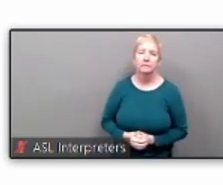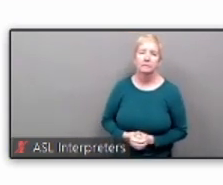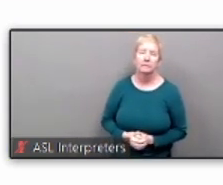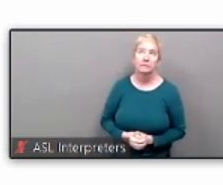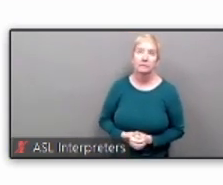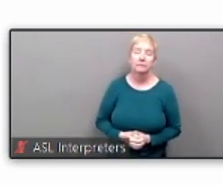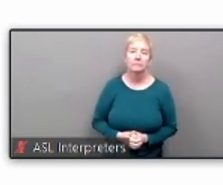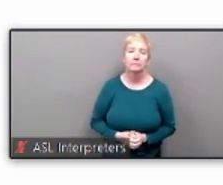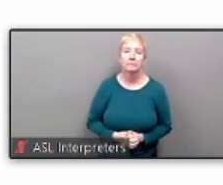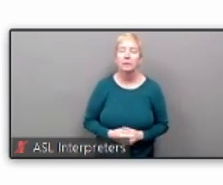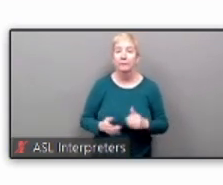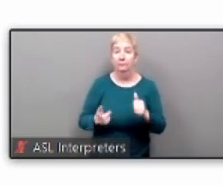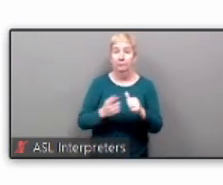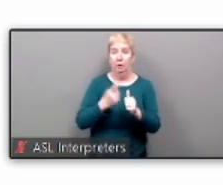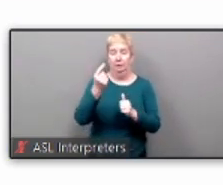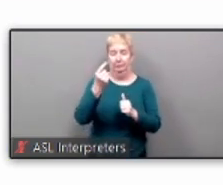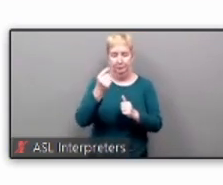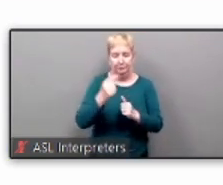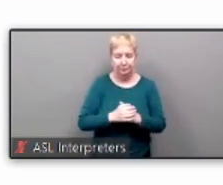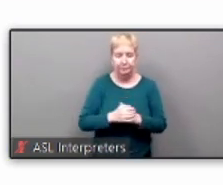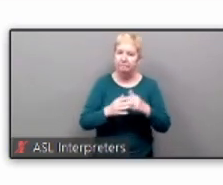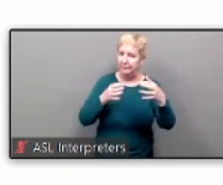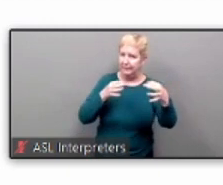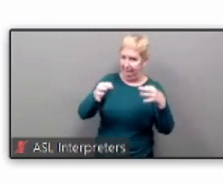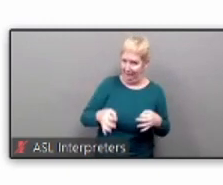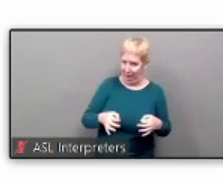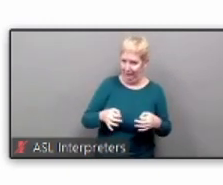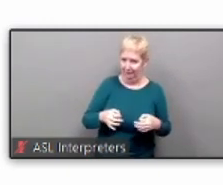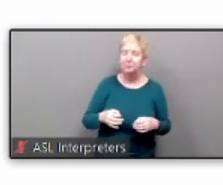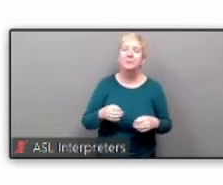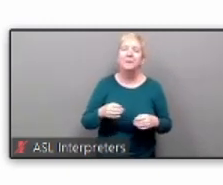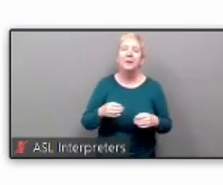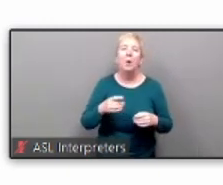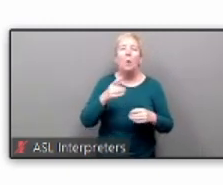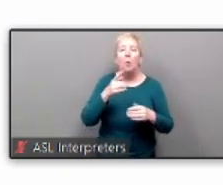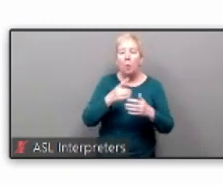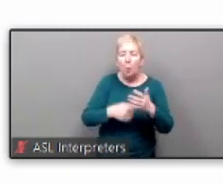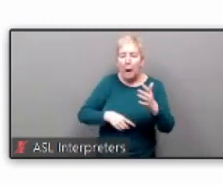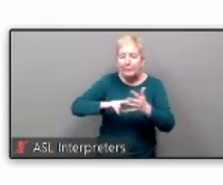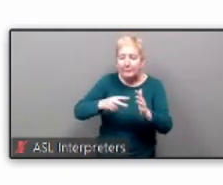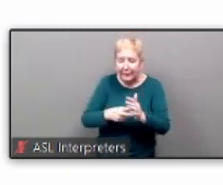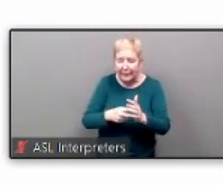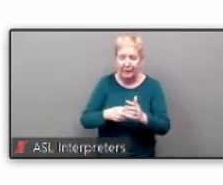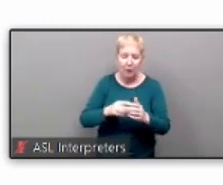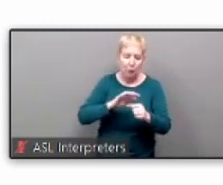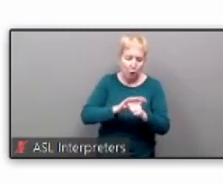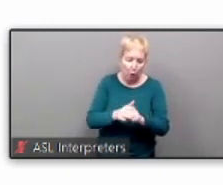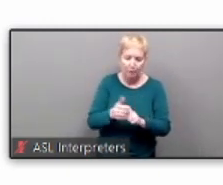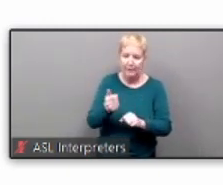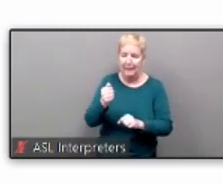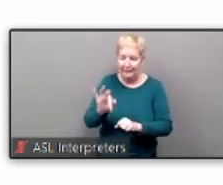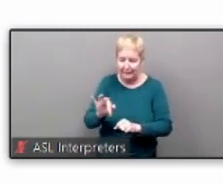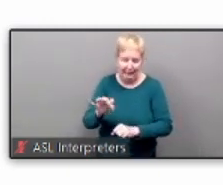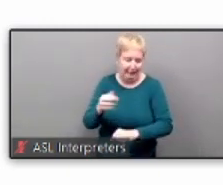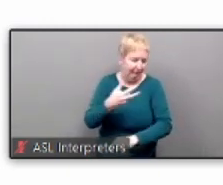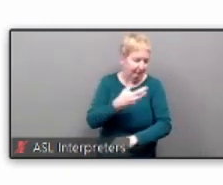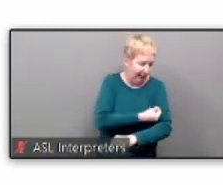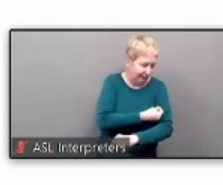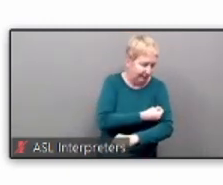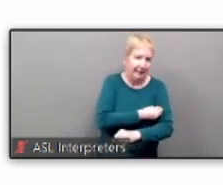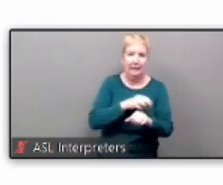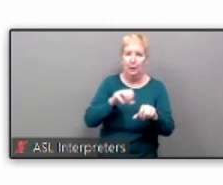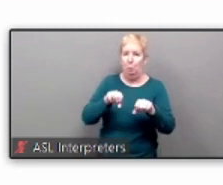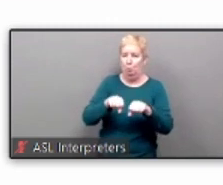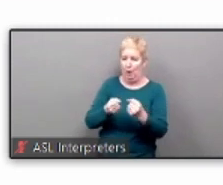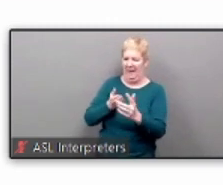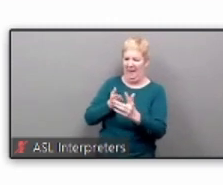So first, let's start with definition. So what is a COVID-19 vaccine breakthrough infection or case?